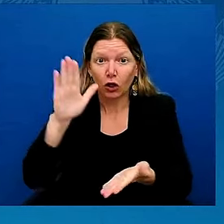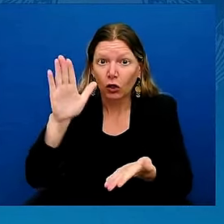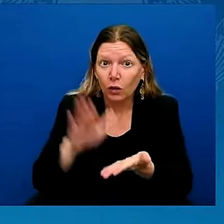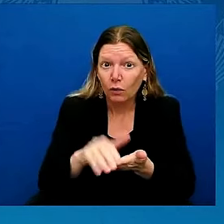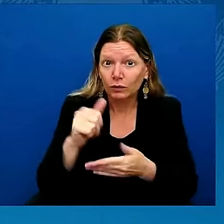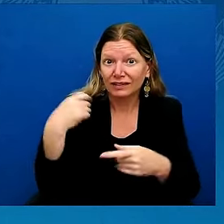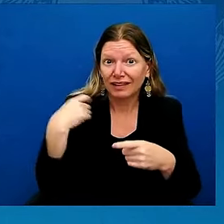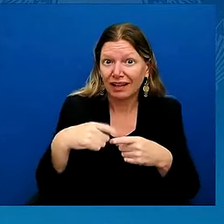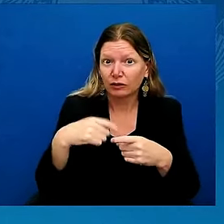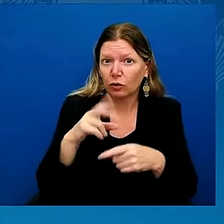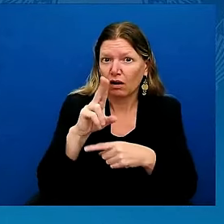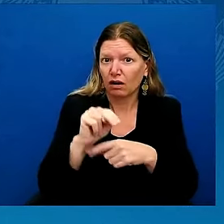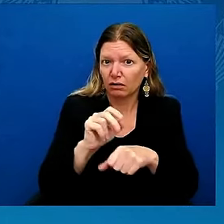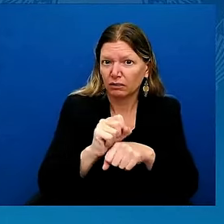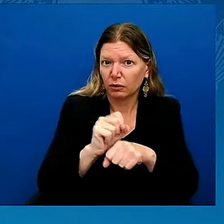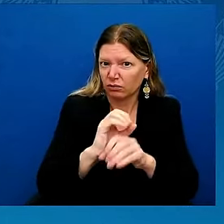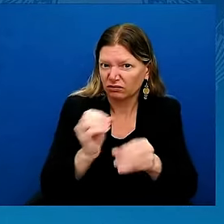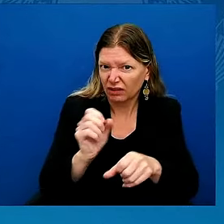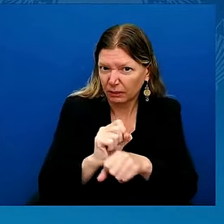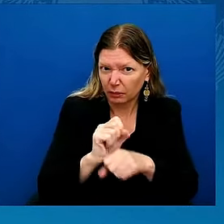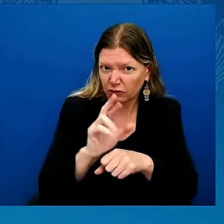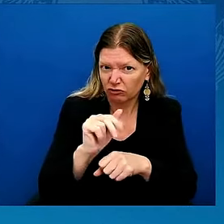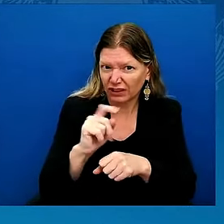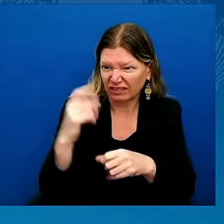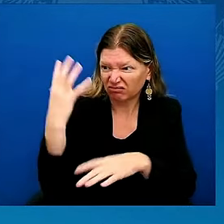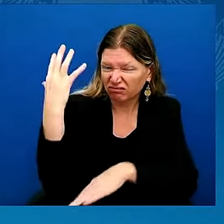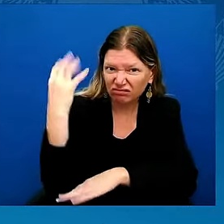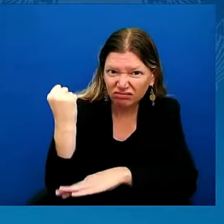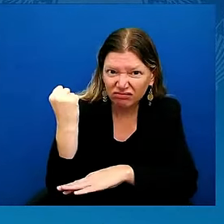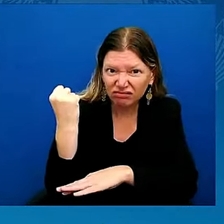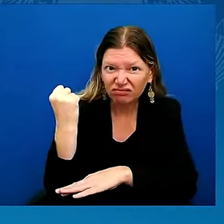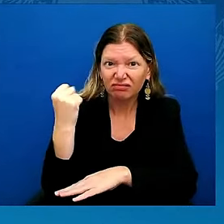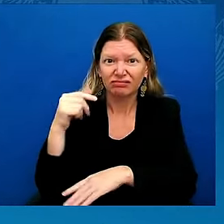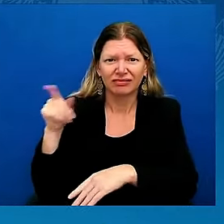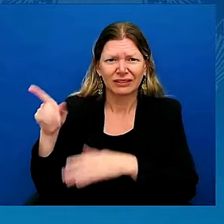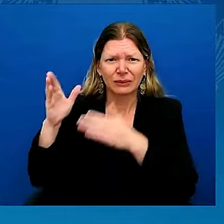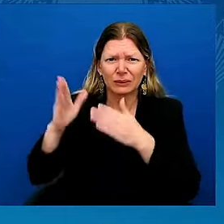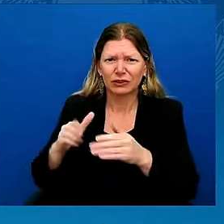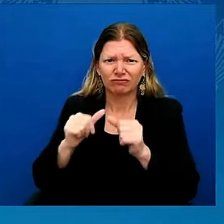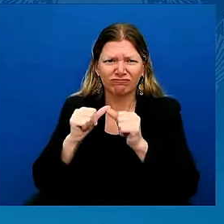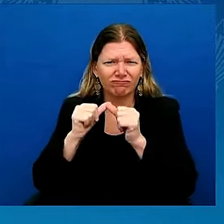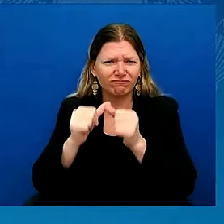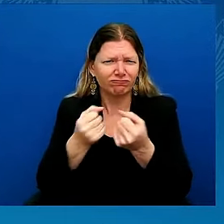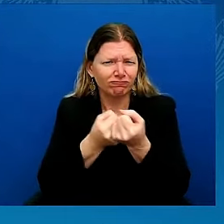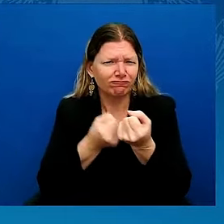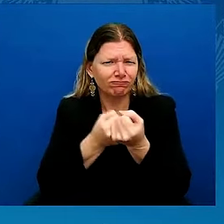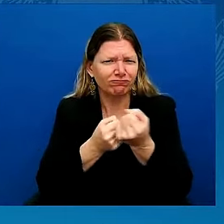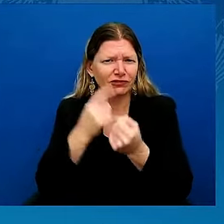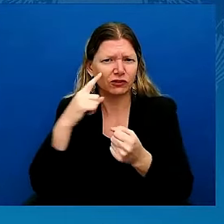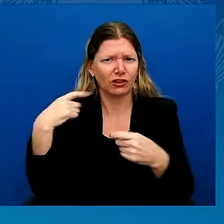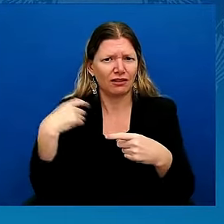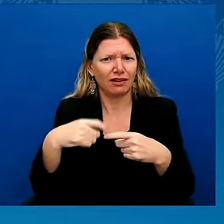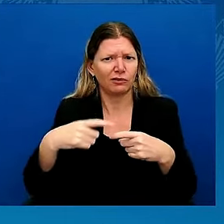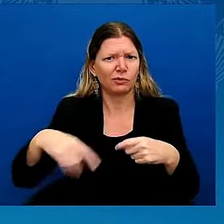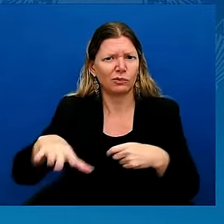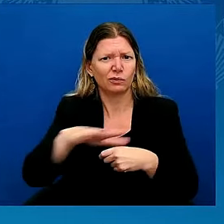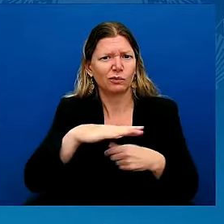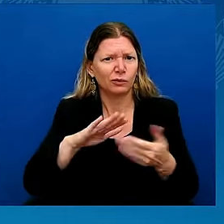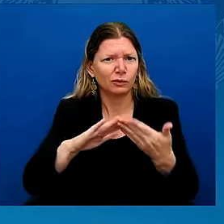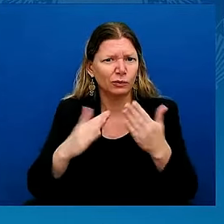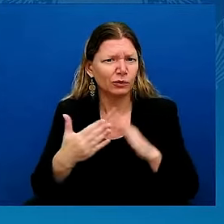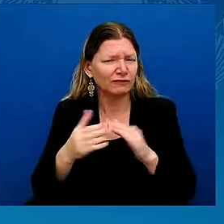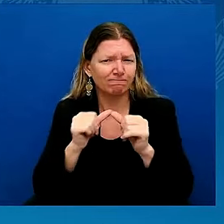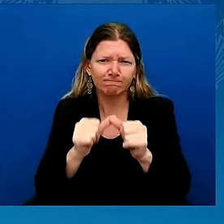a relentless advocate for Latino community and has consistently, yes, consistently worked to amplify